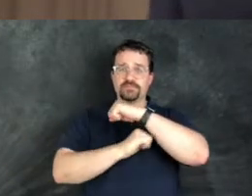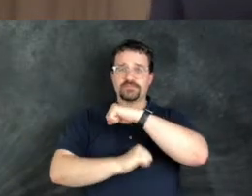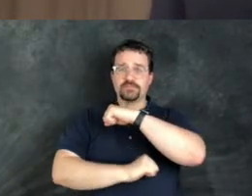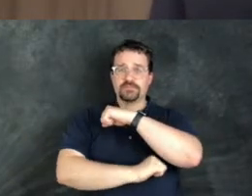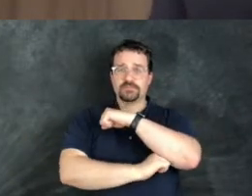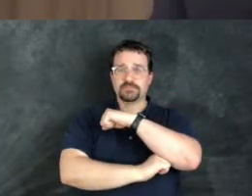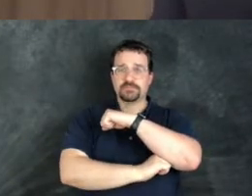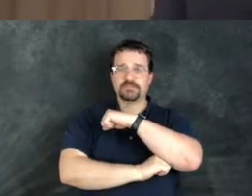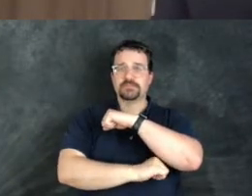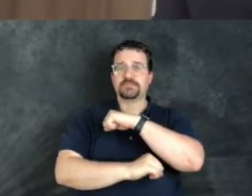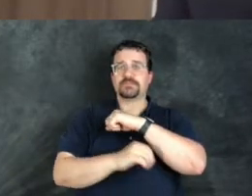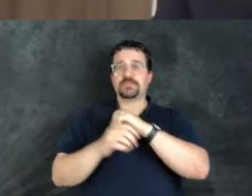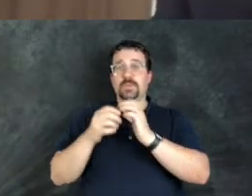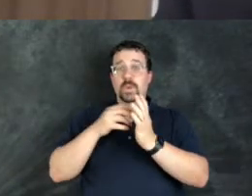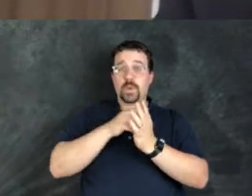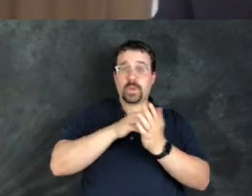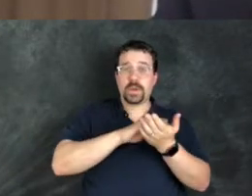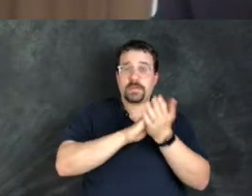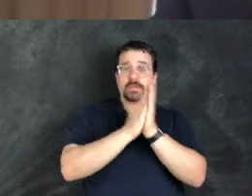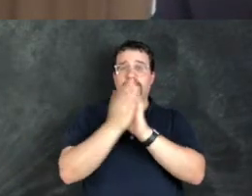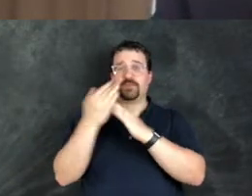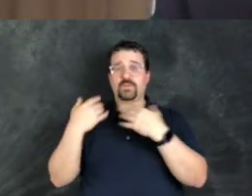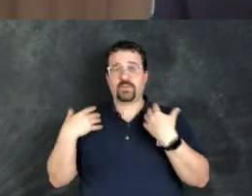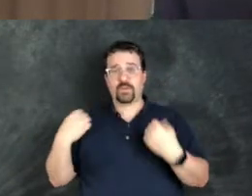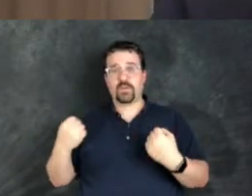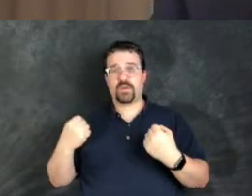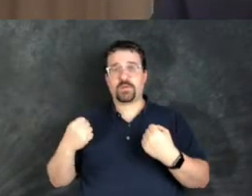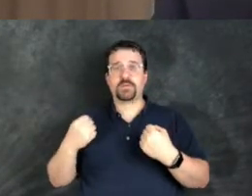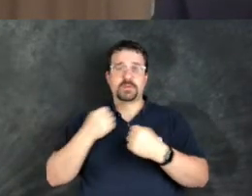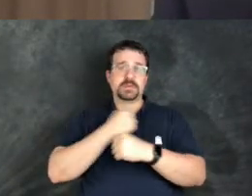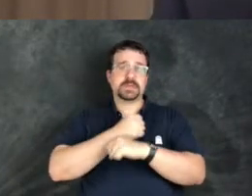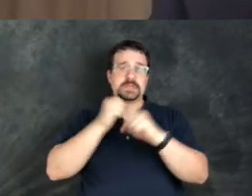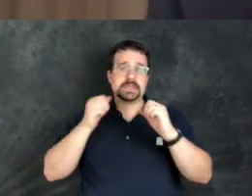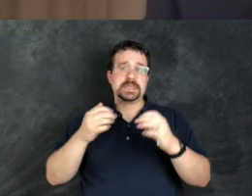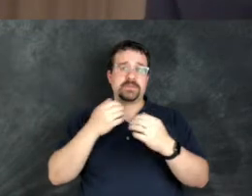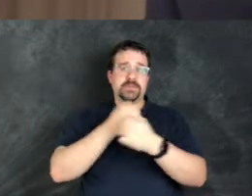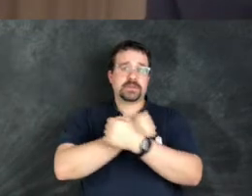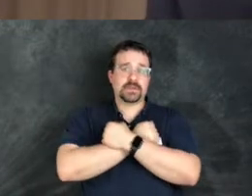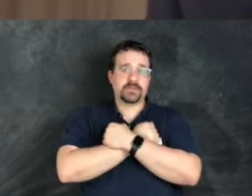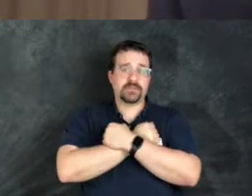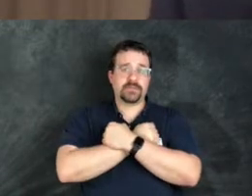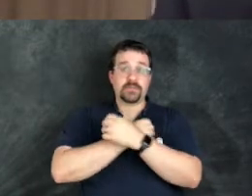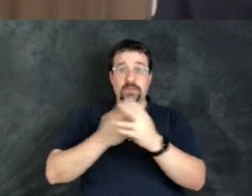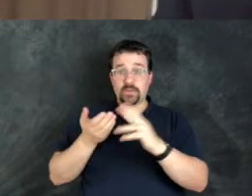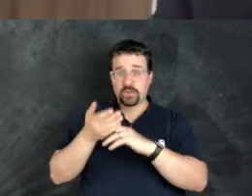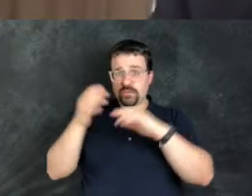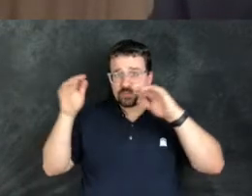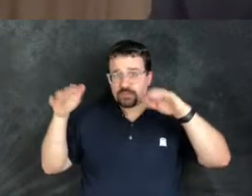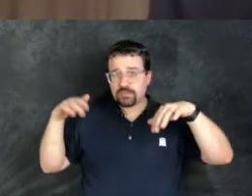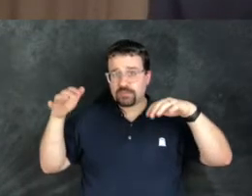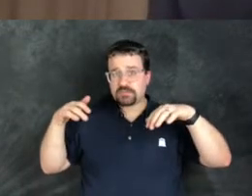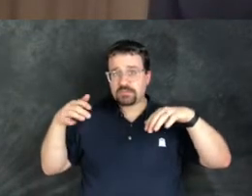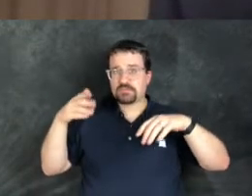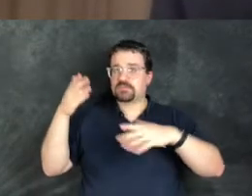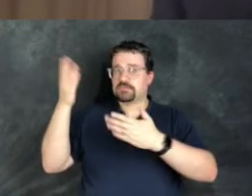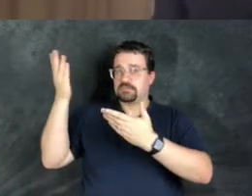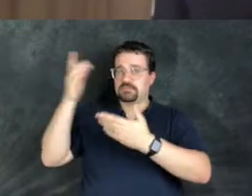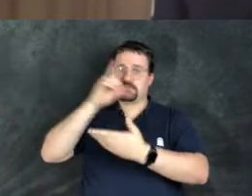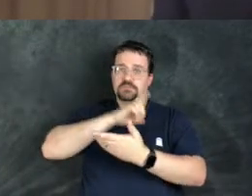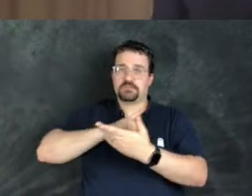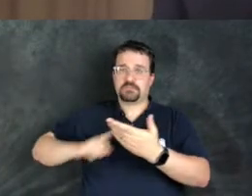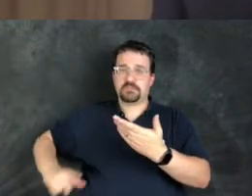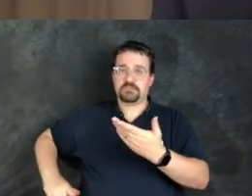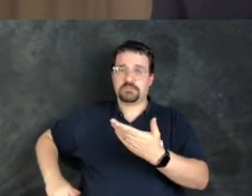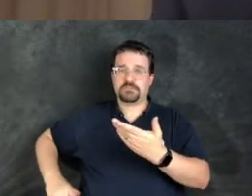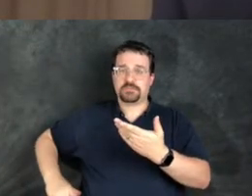cornerstone, weak made strong in the Savior's love. Through the storm, he is